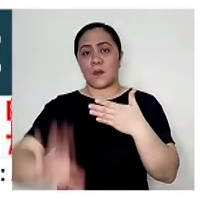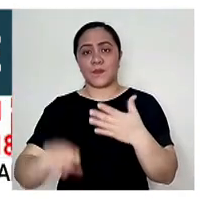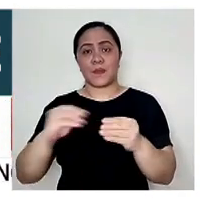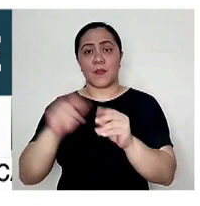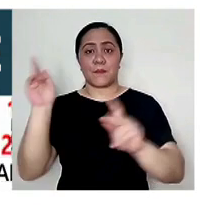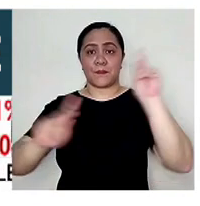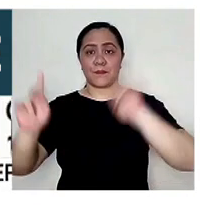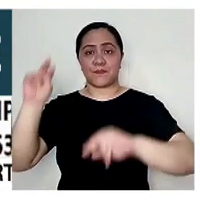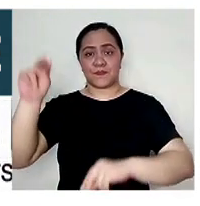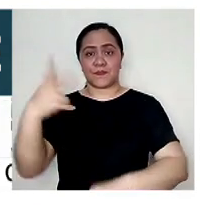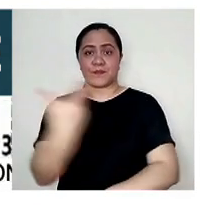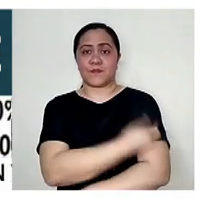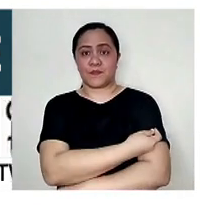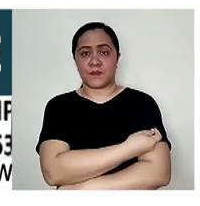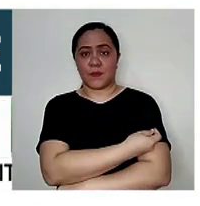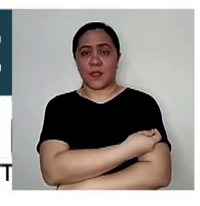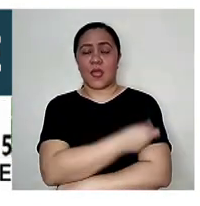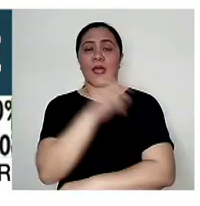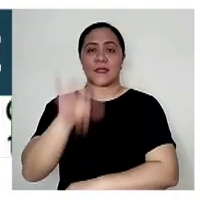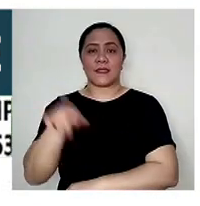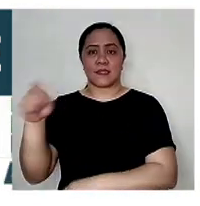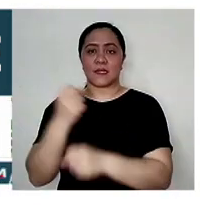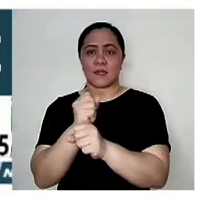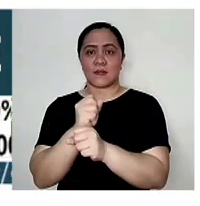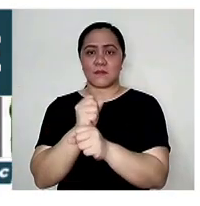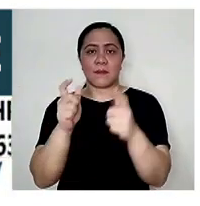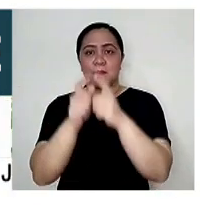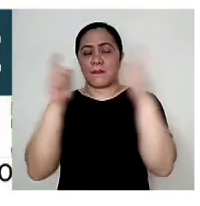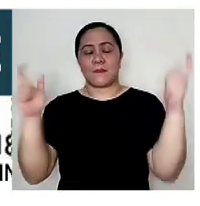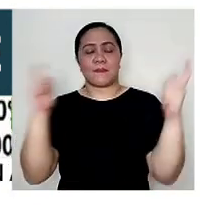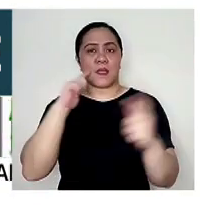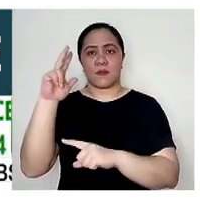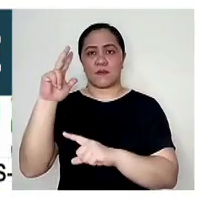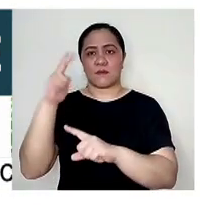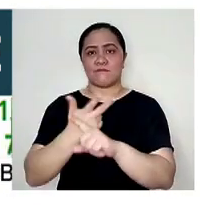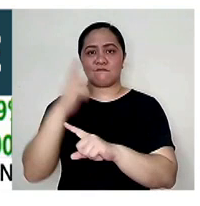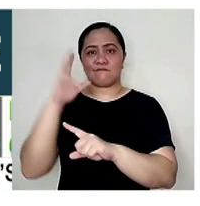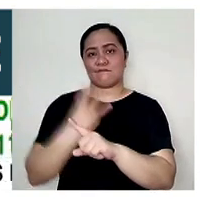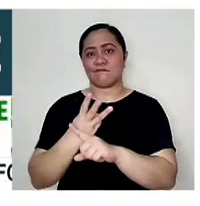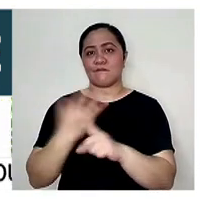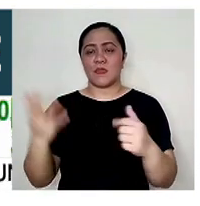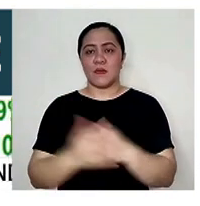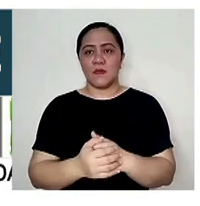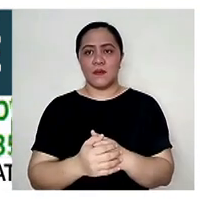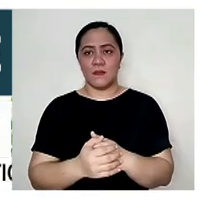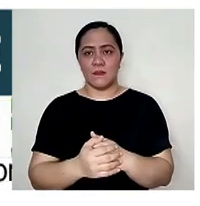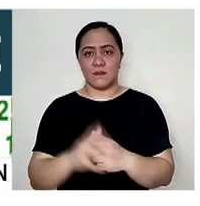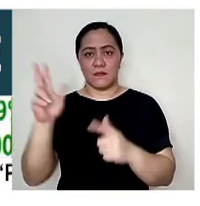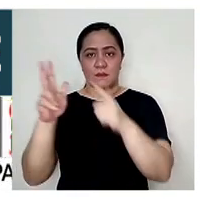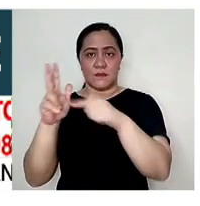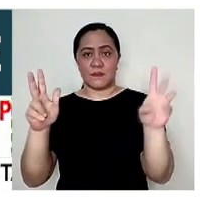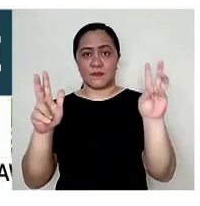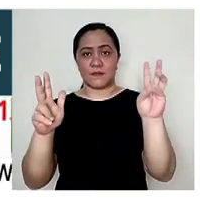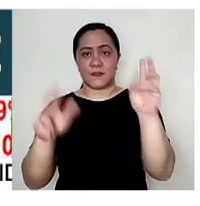the vaccine. And that could take another 3 to 6 months. 3 to 6 months. Yes. All right. Here